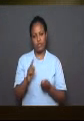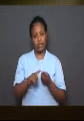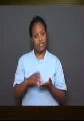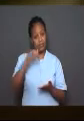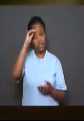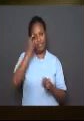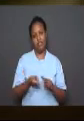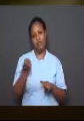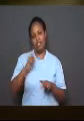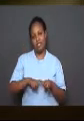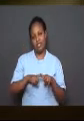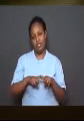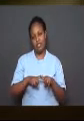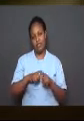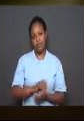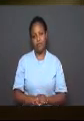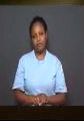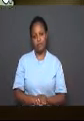Let's get back to our lesson.